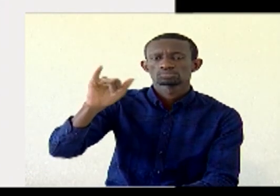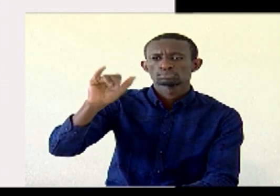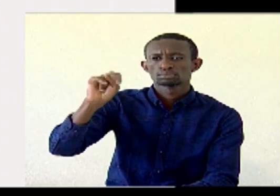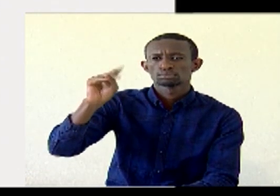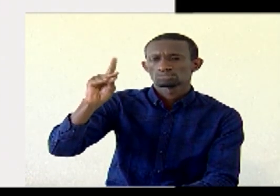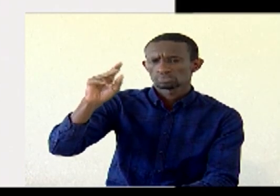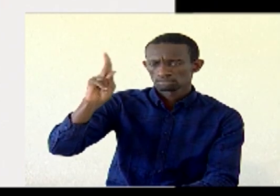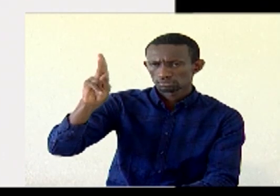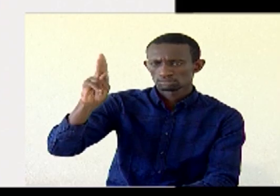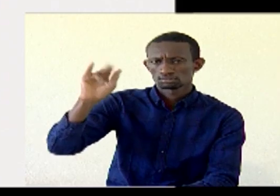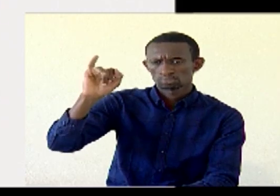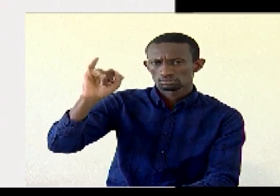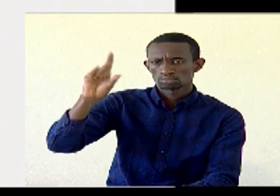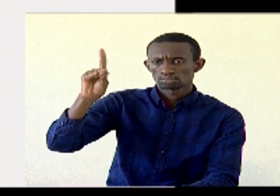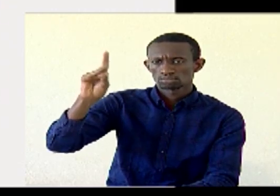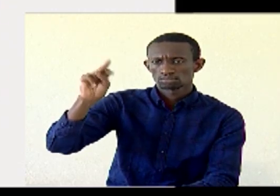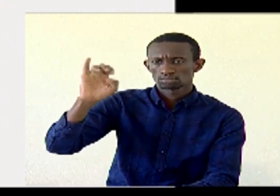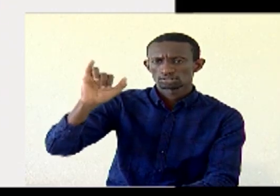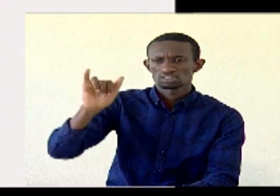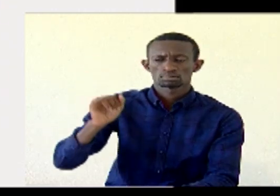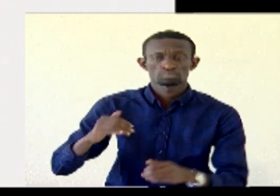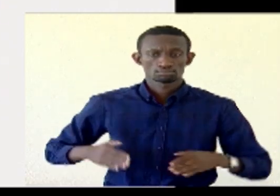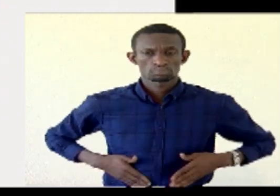have kidneys,